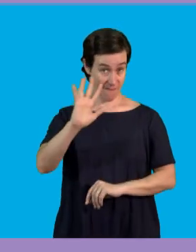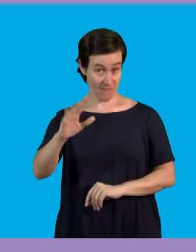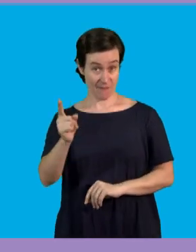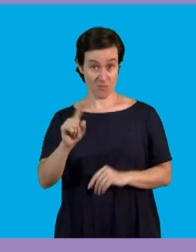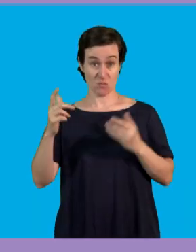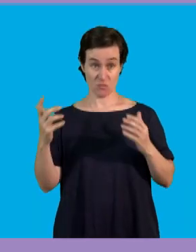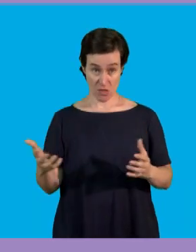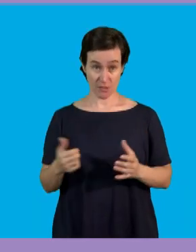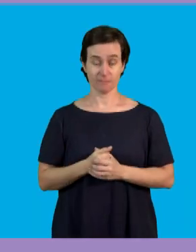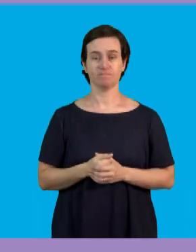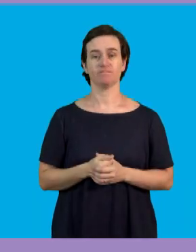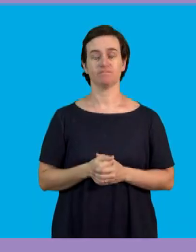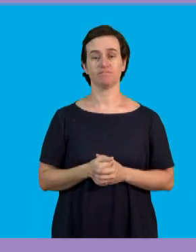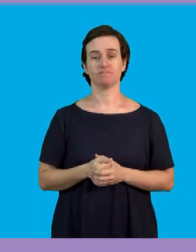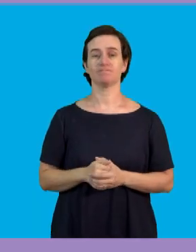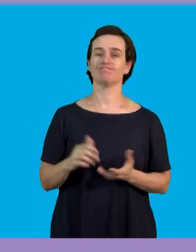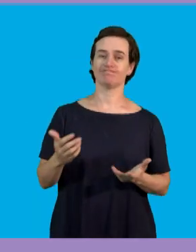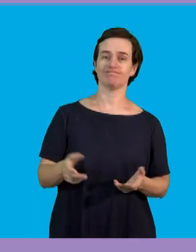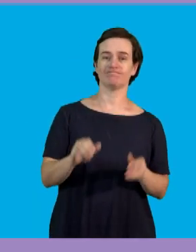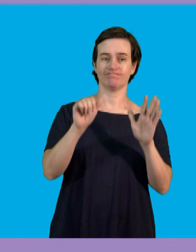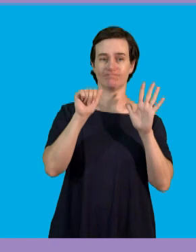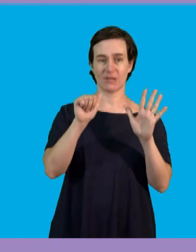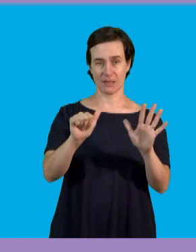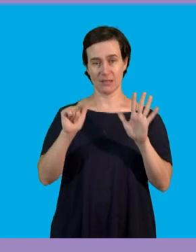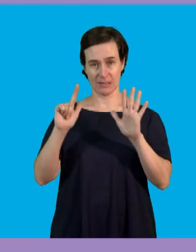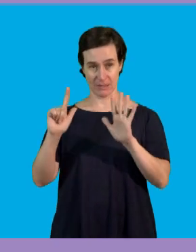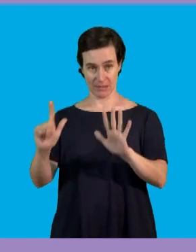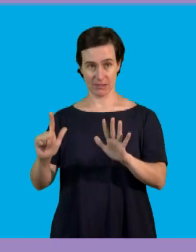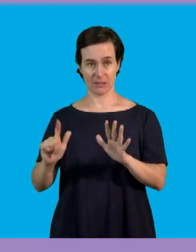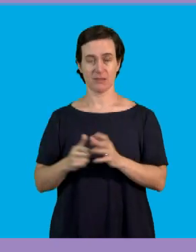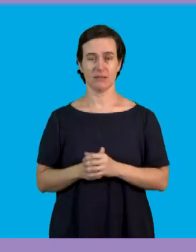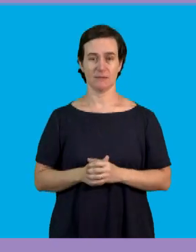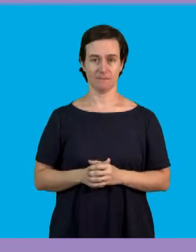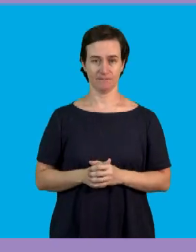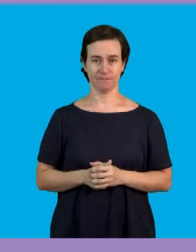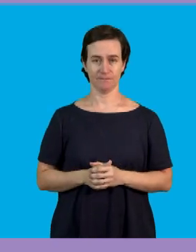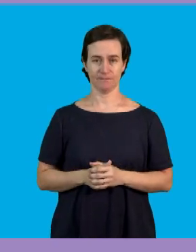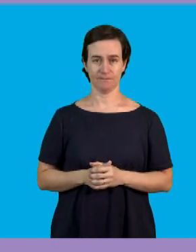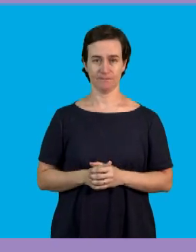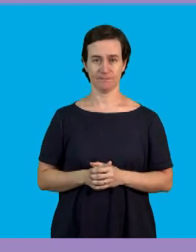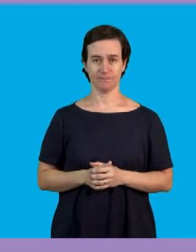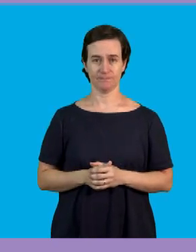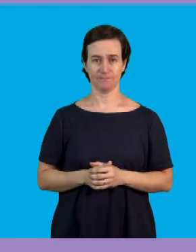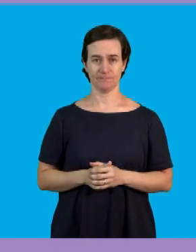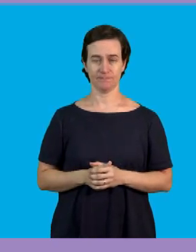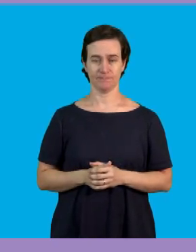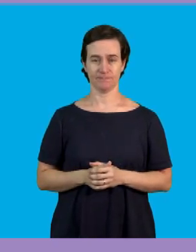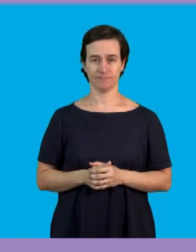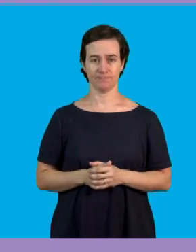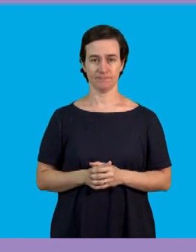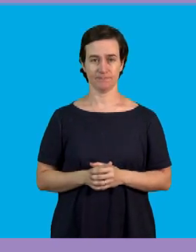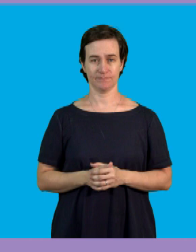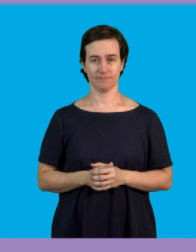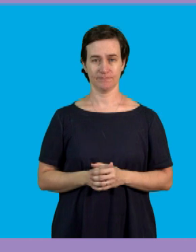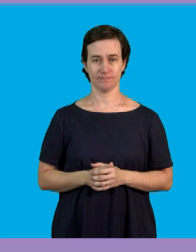going to be 22 plus 45, which is going to give me a 67 as my